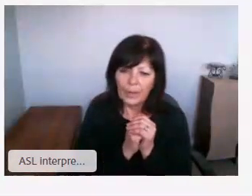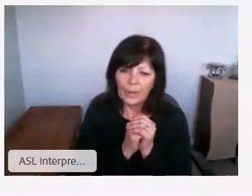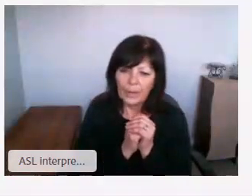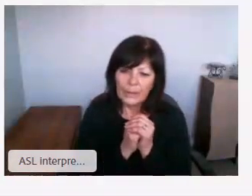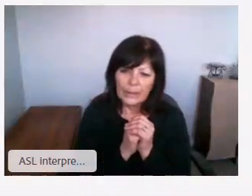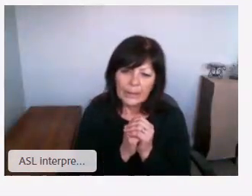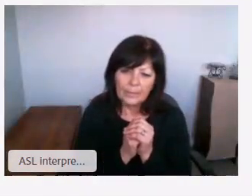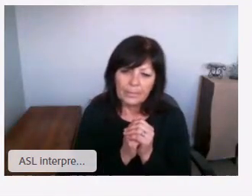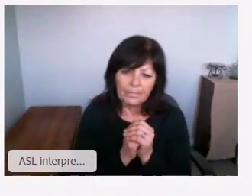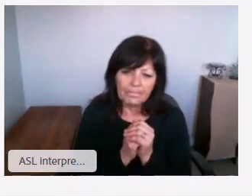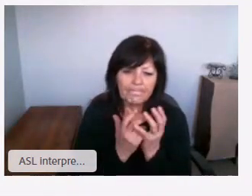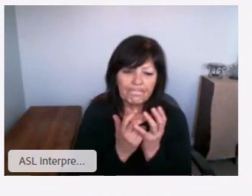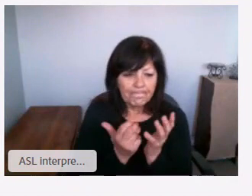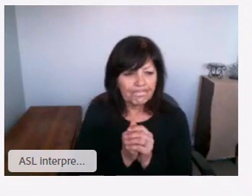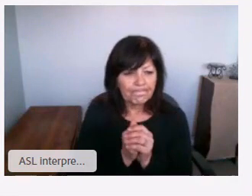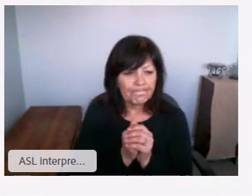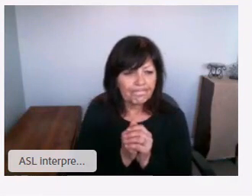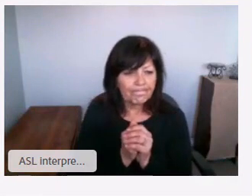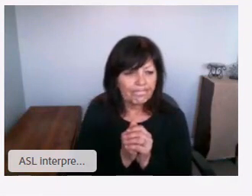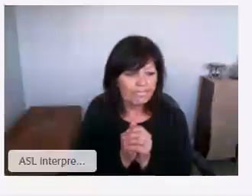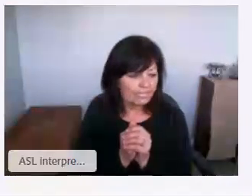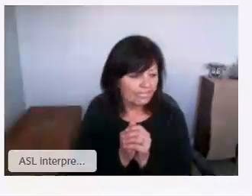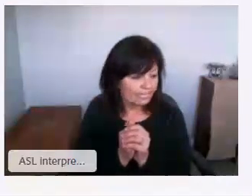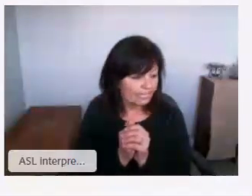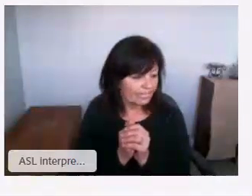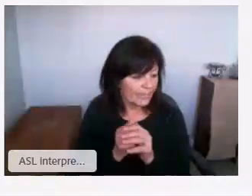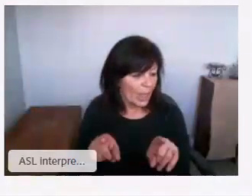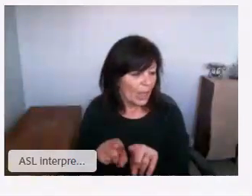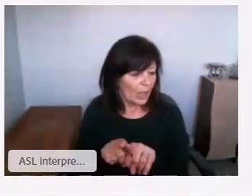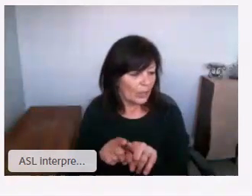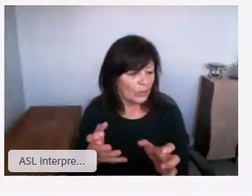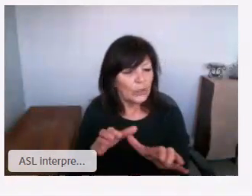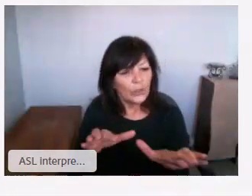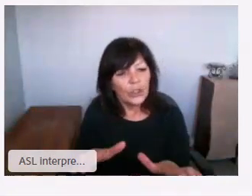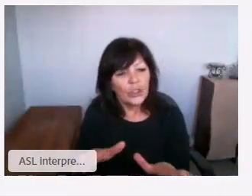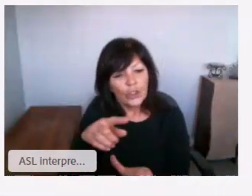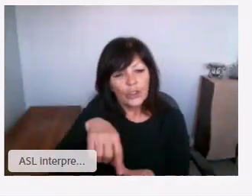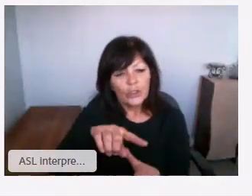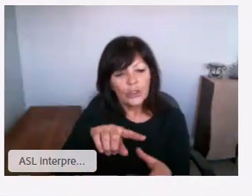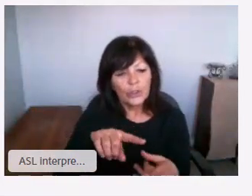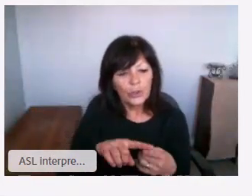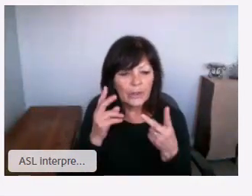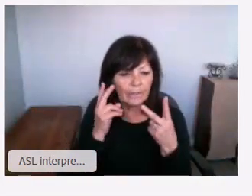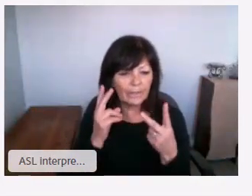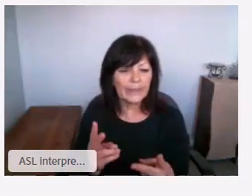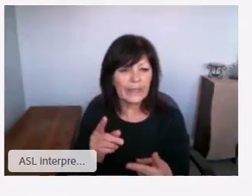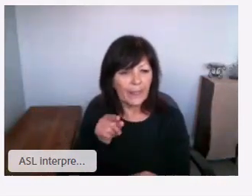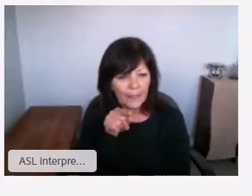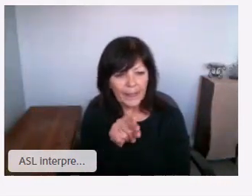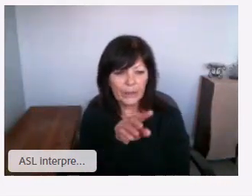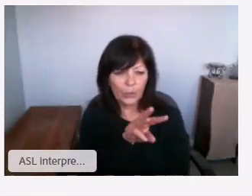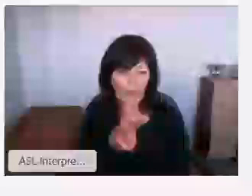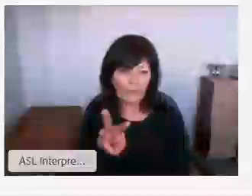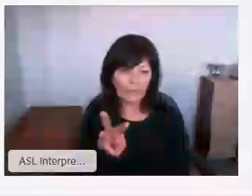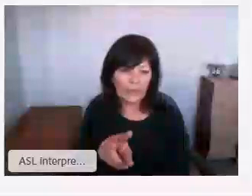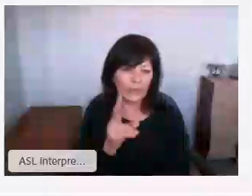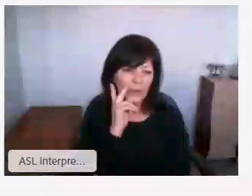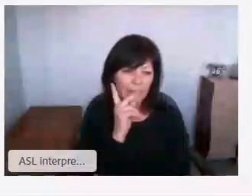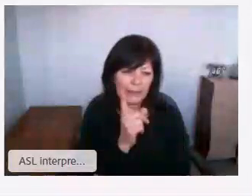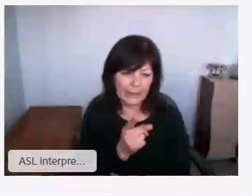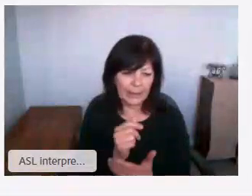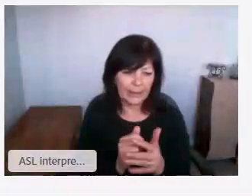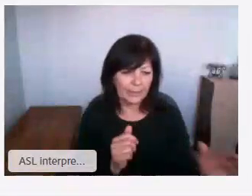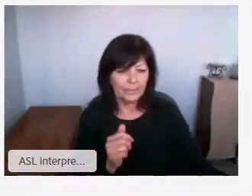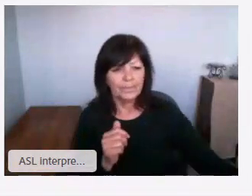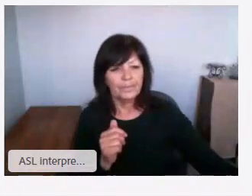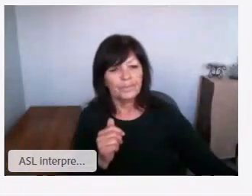NFTA deployment site. I also wanted to encourage everyone to visit this website that you see on your screen, where you